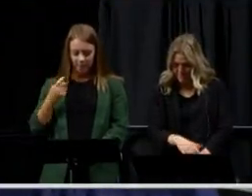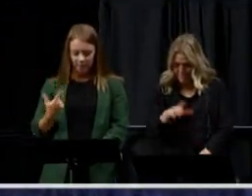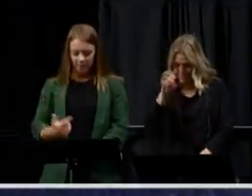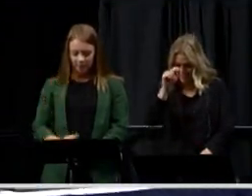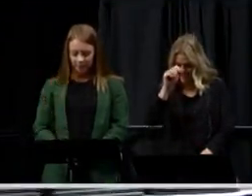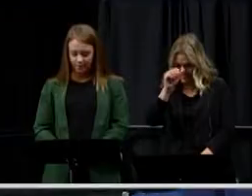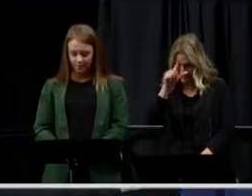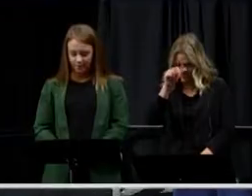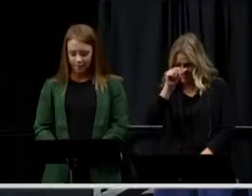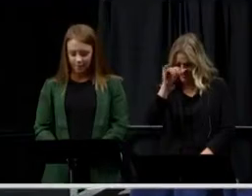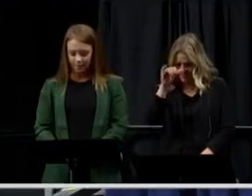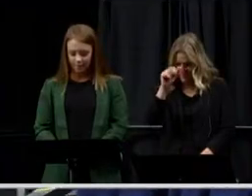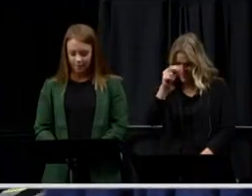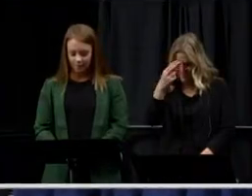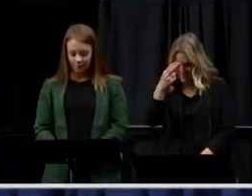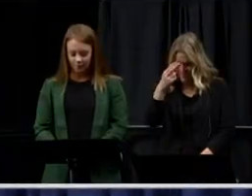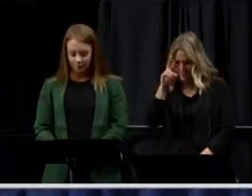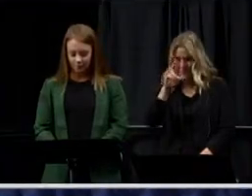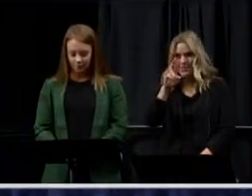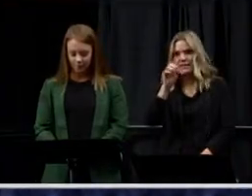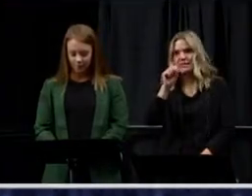Talia Renee Stewart.